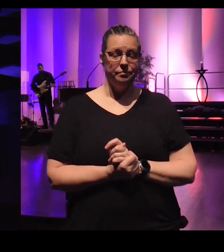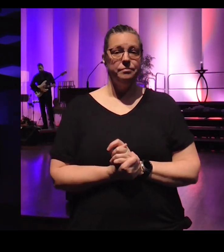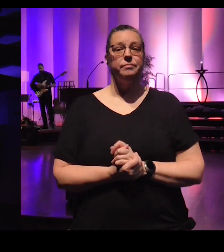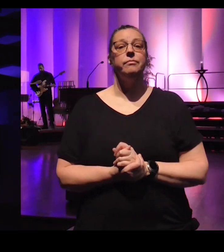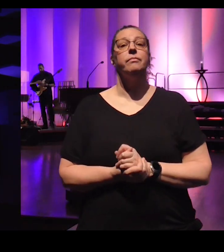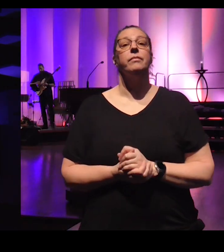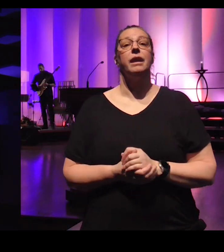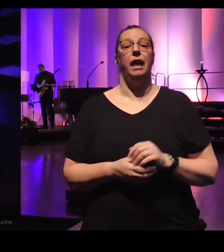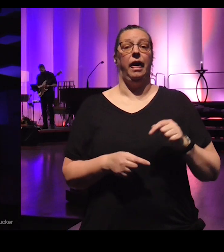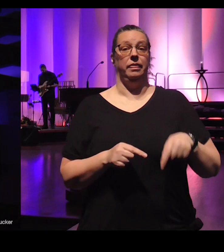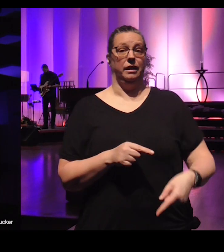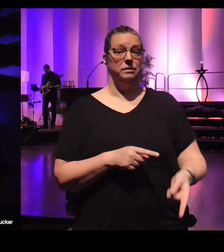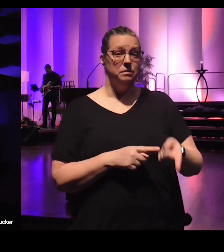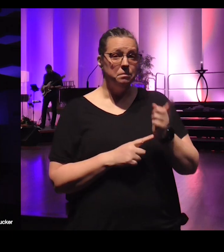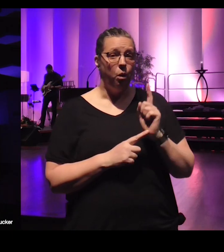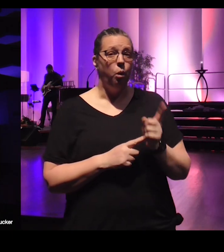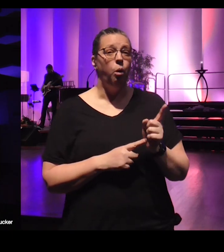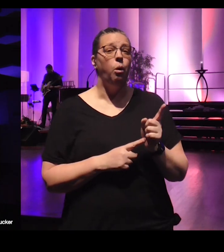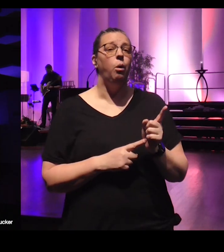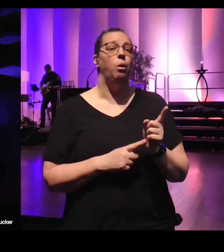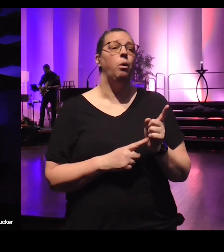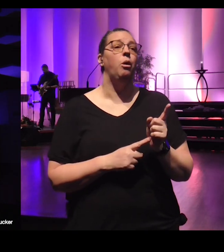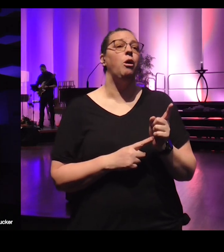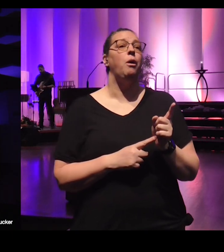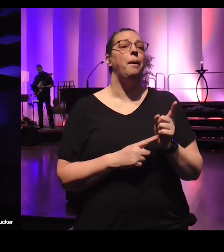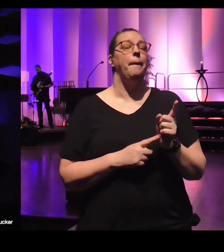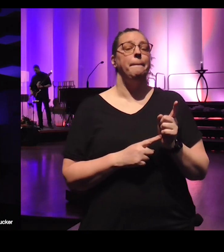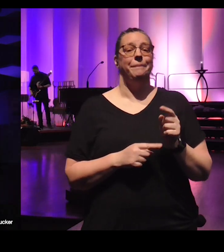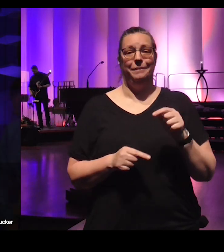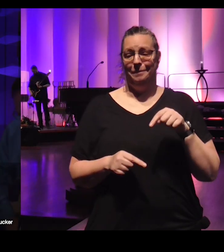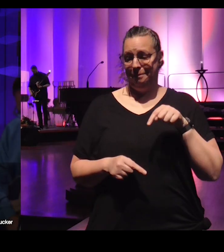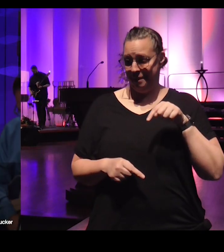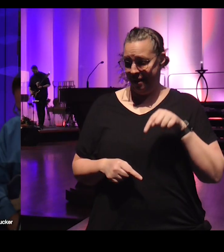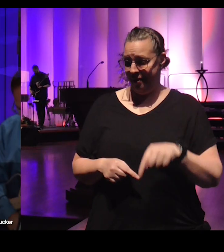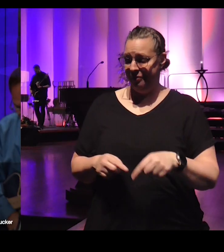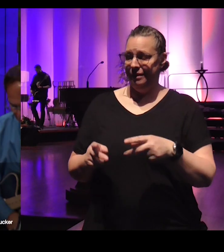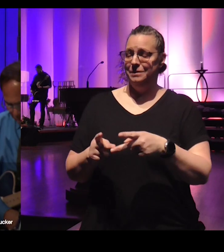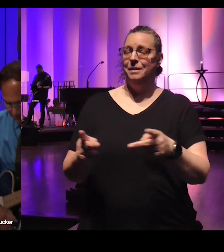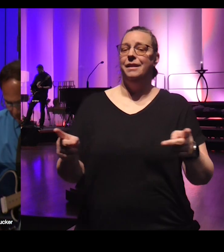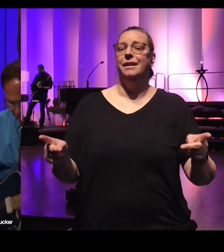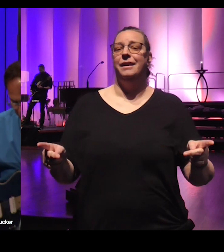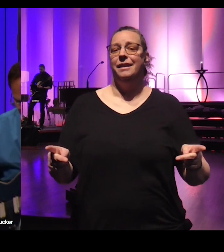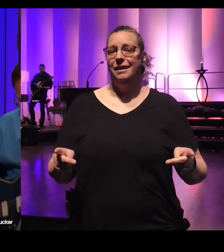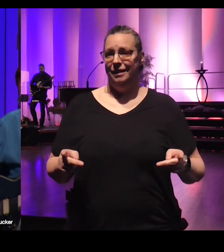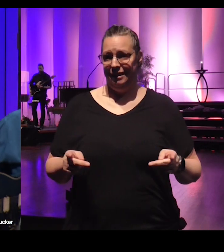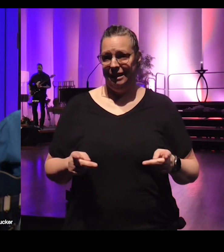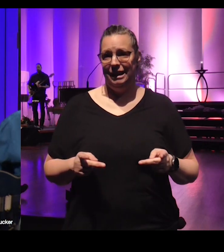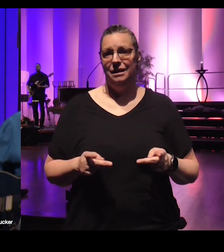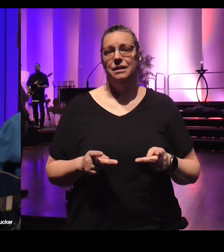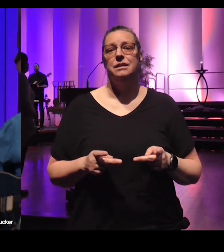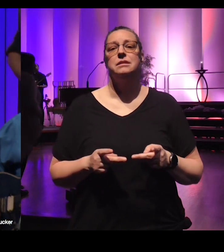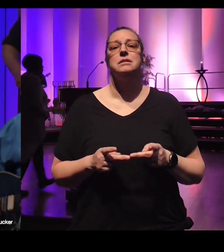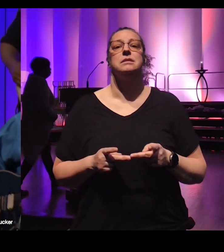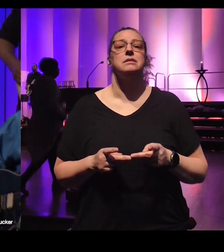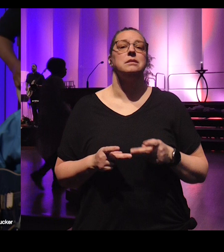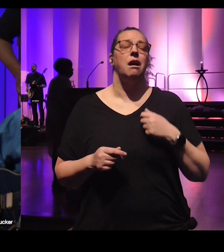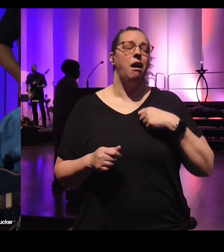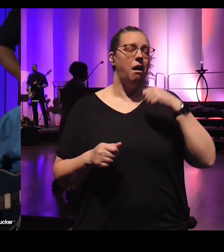In this moment, in this place,